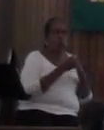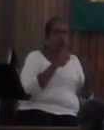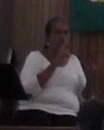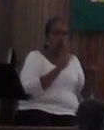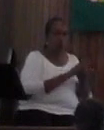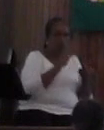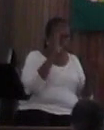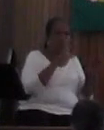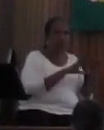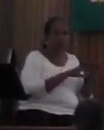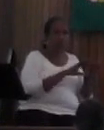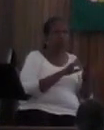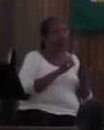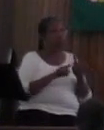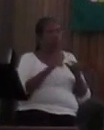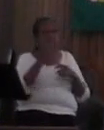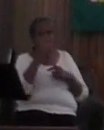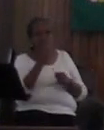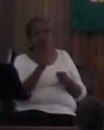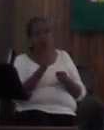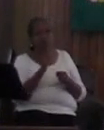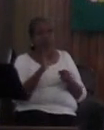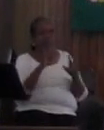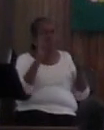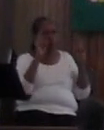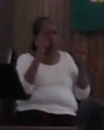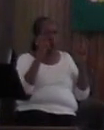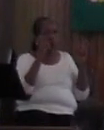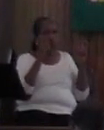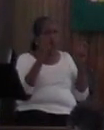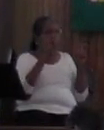interesting about this is that it's a quote from